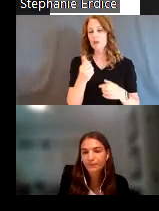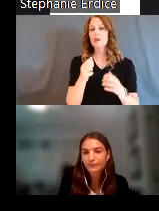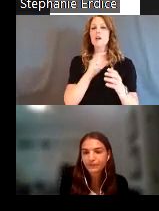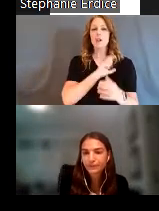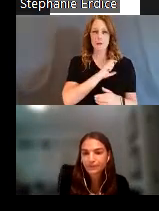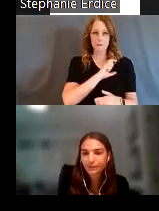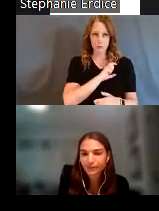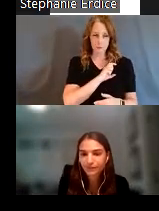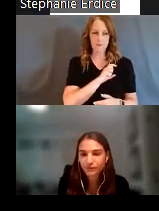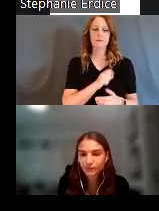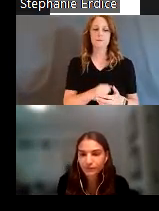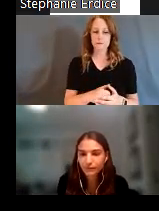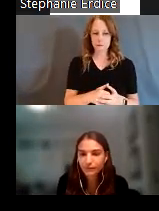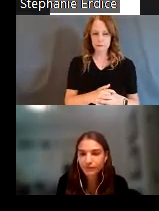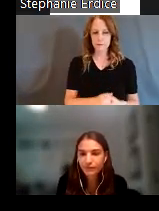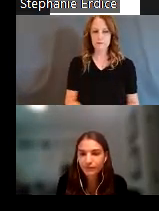Yep.